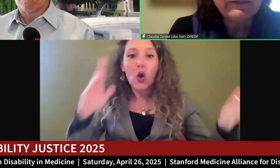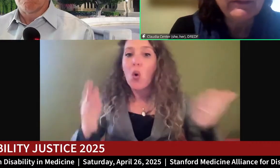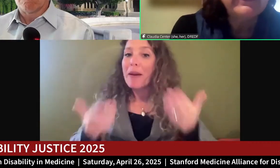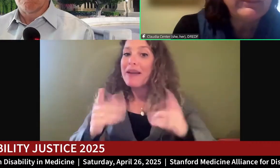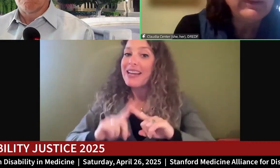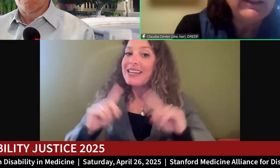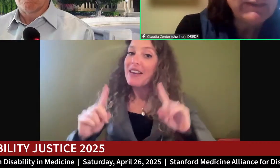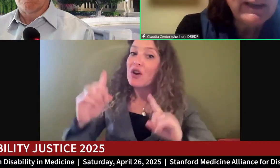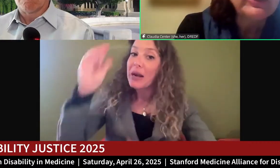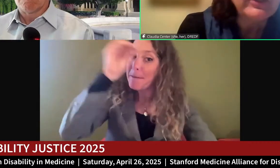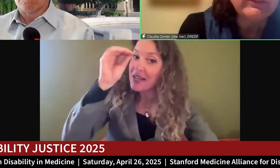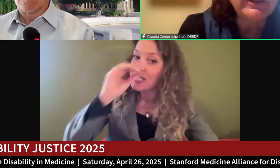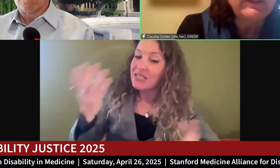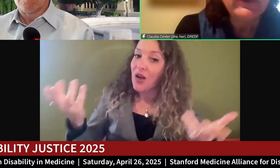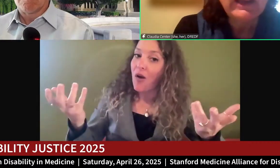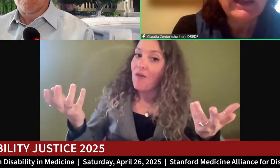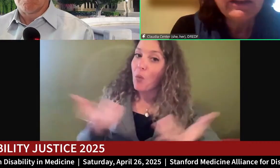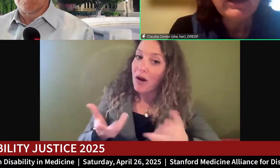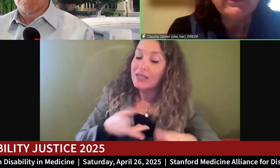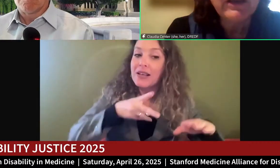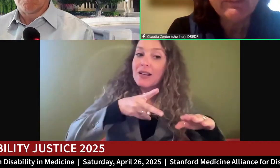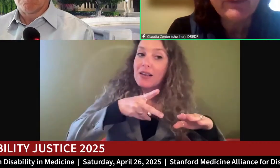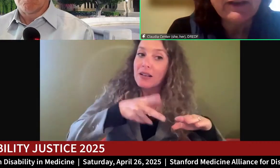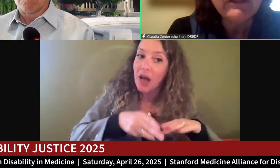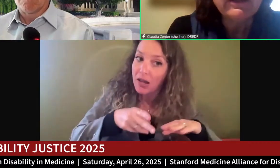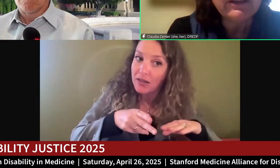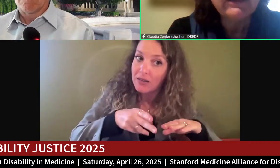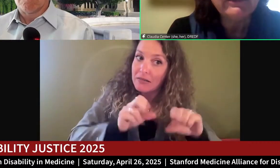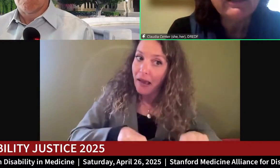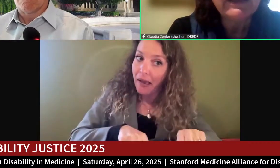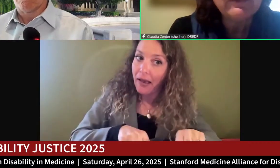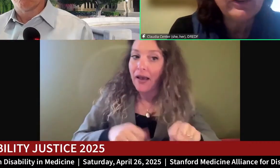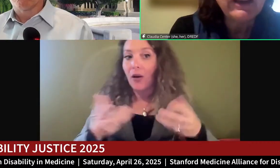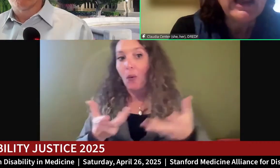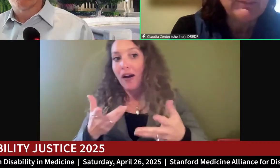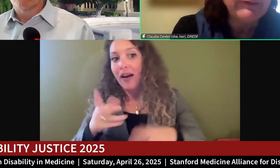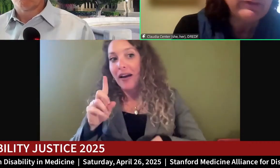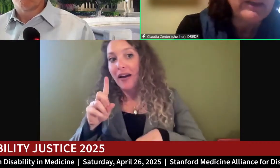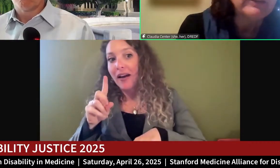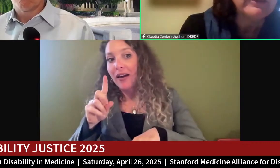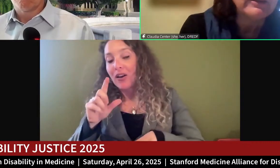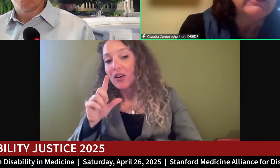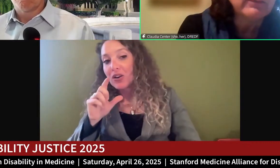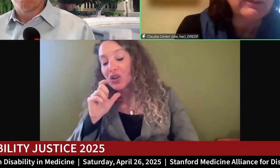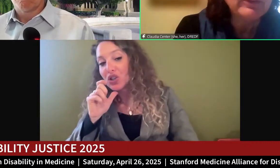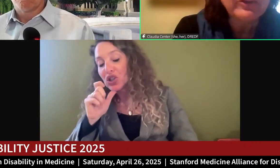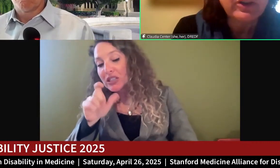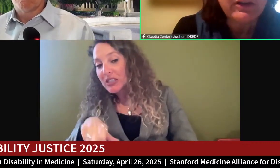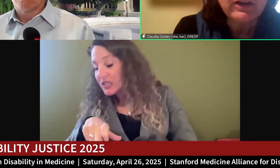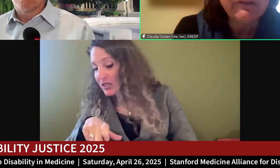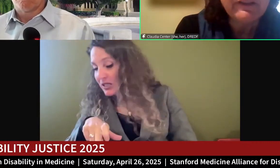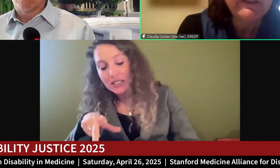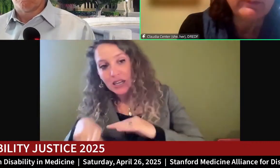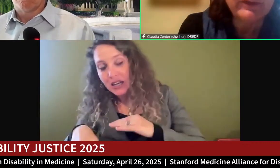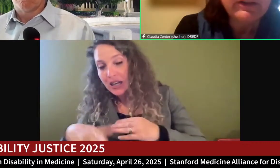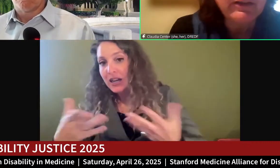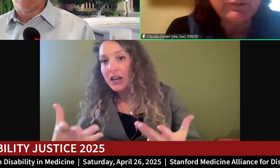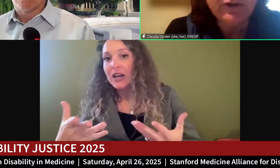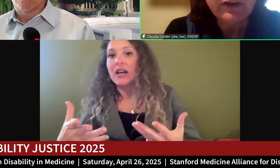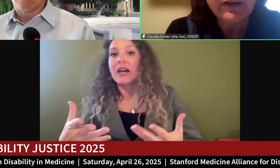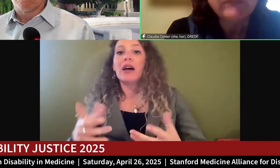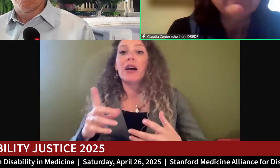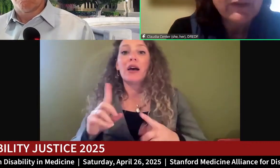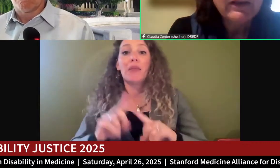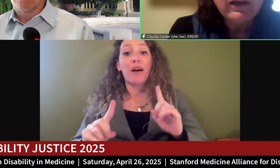about what's being slashed and what's okay, but that wouldn't happen without the pressure of the